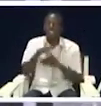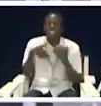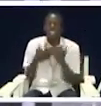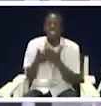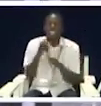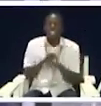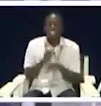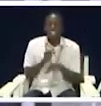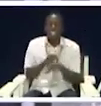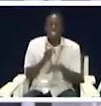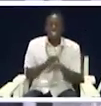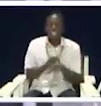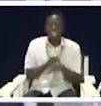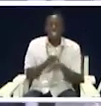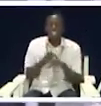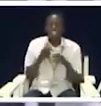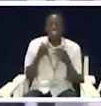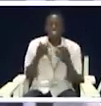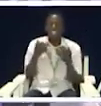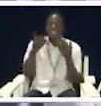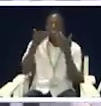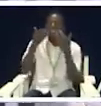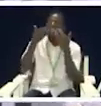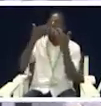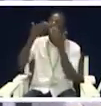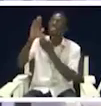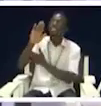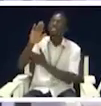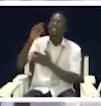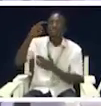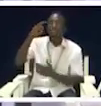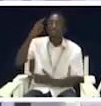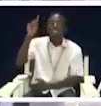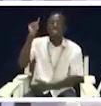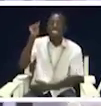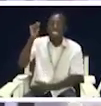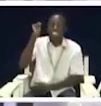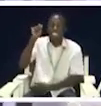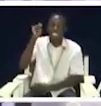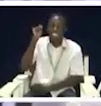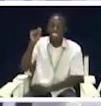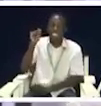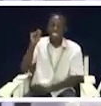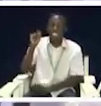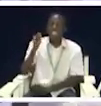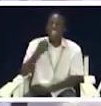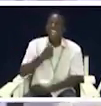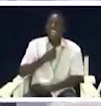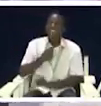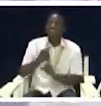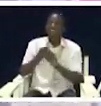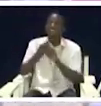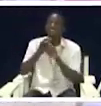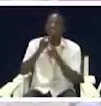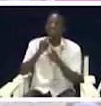I came to this place to come and testify to the glory of God. I am from Benin,